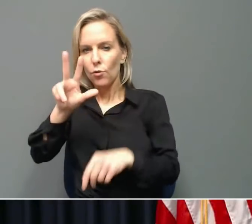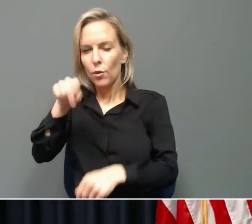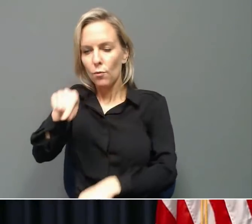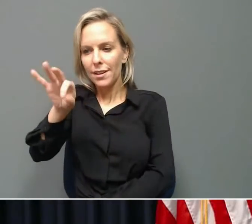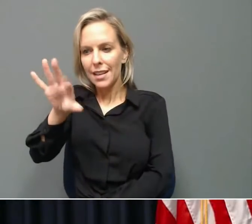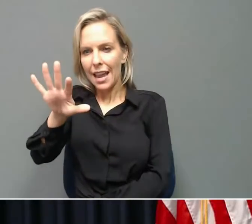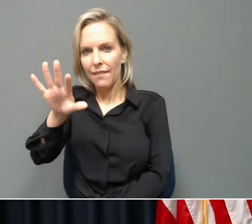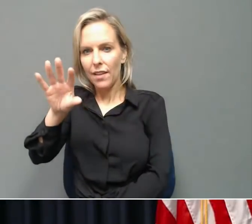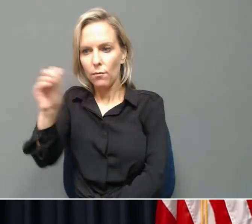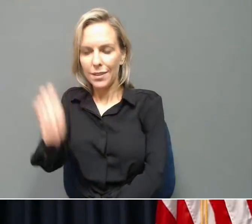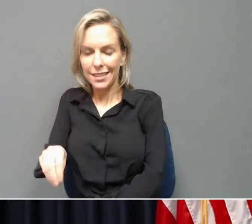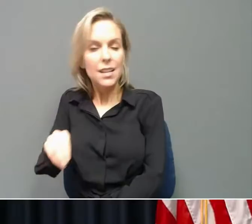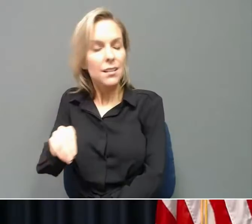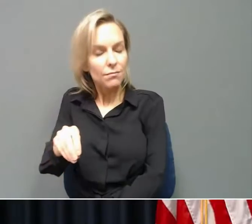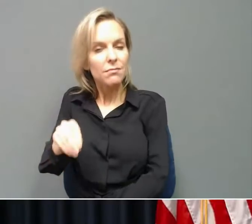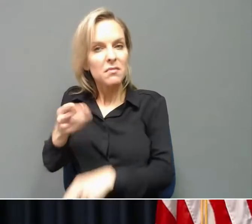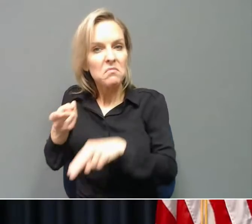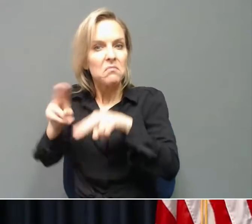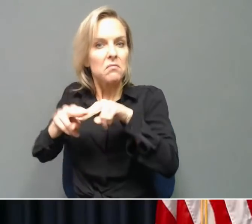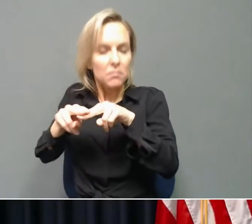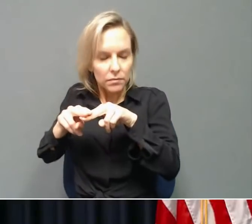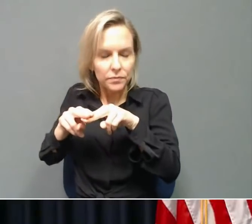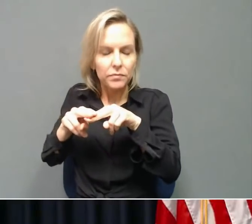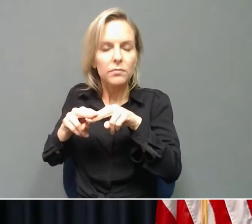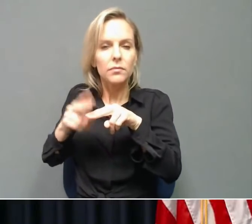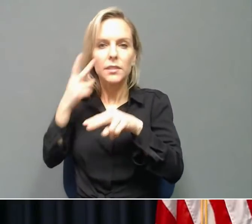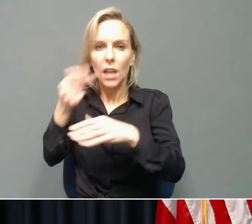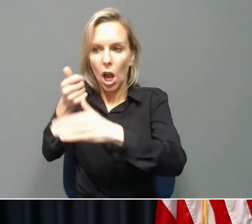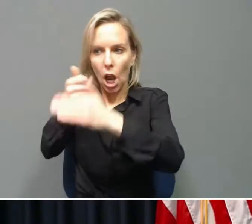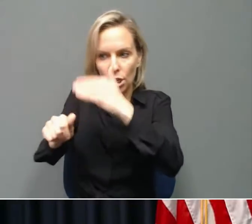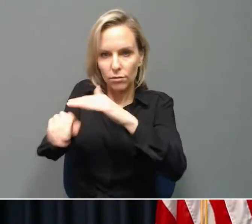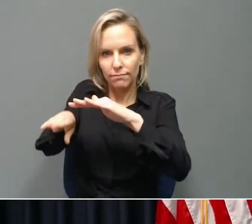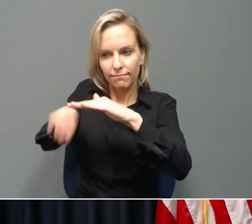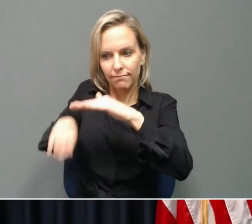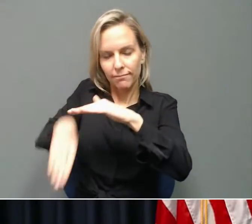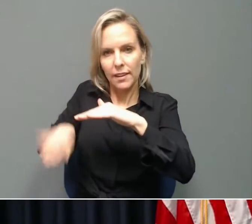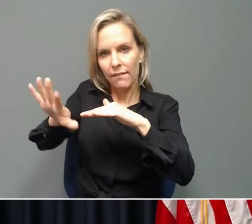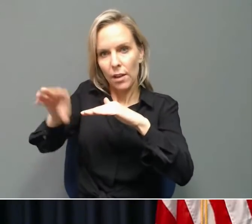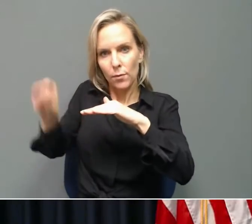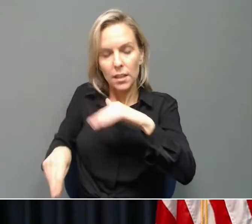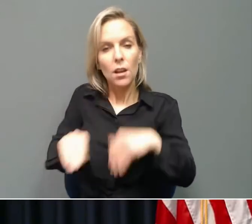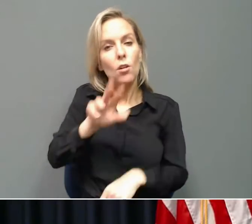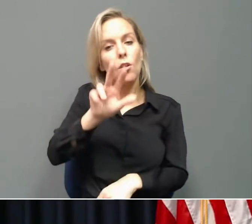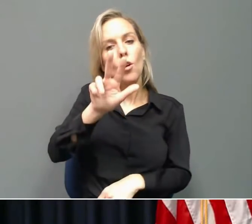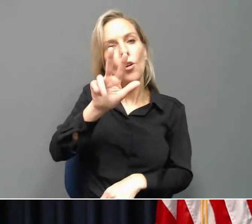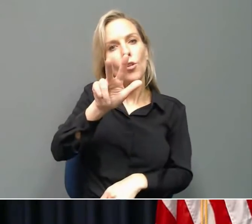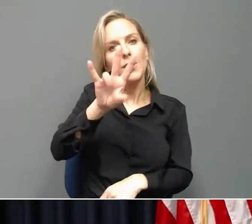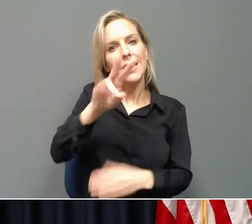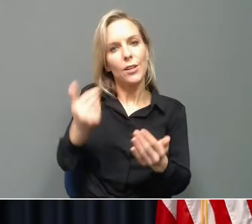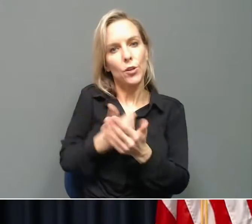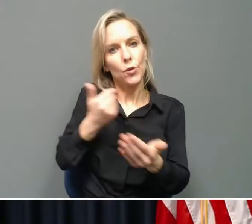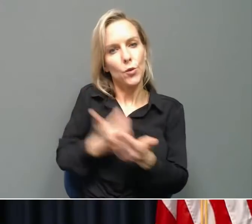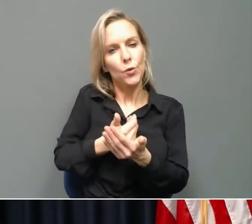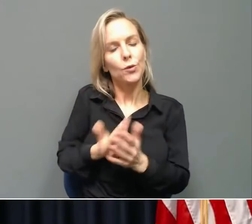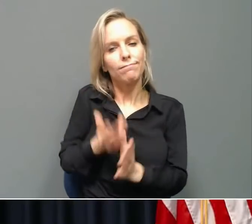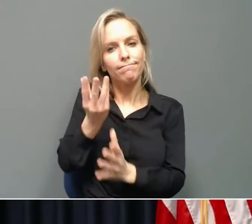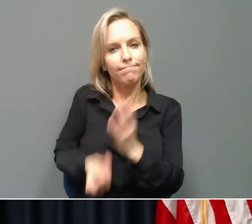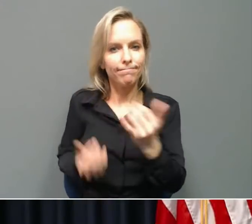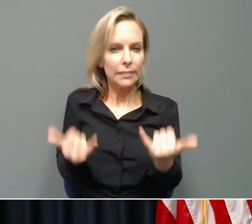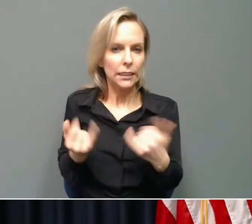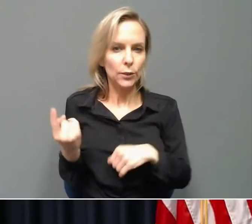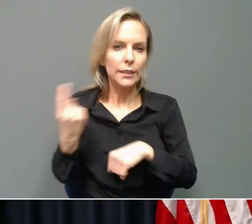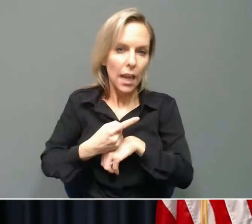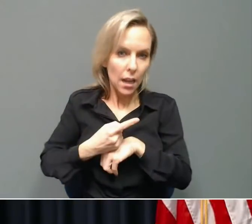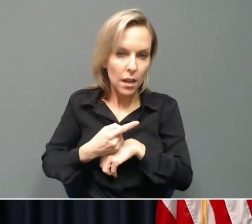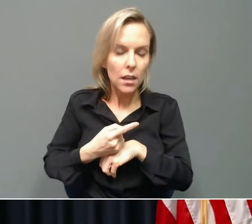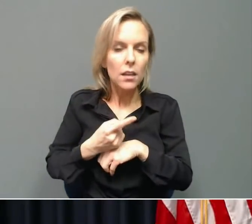like seeing that under 5%. 37 new deaths today. Some of these aren't